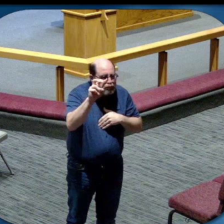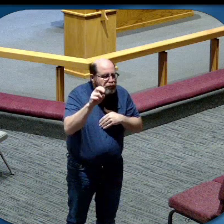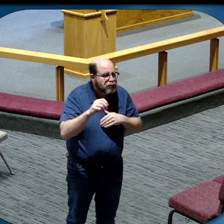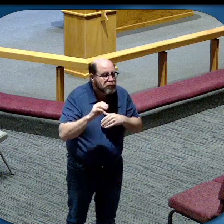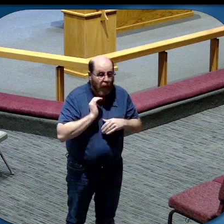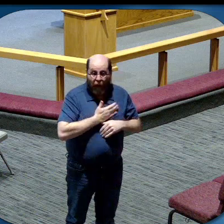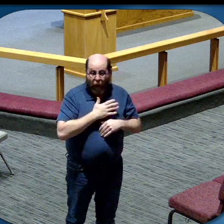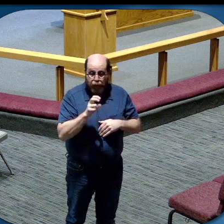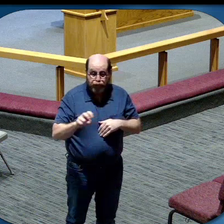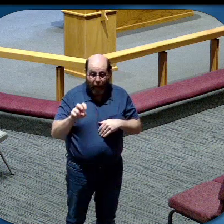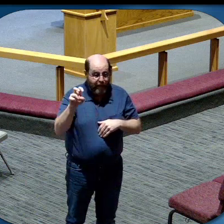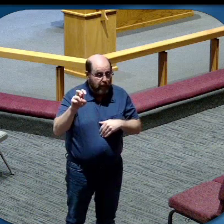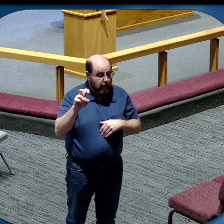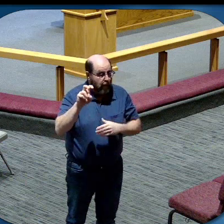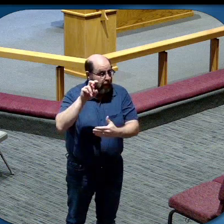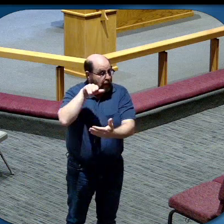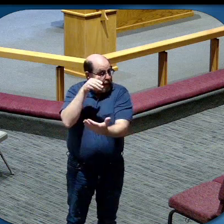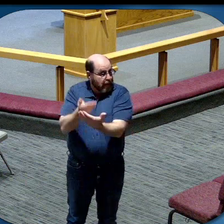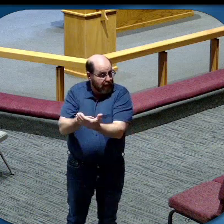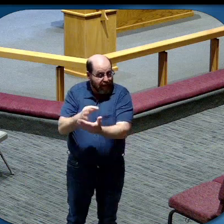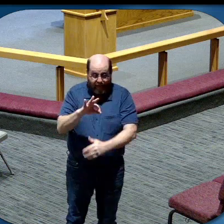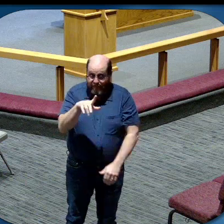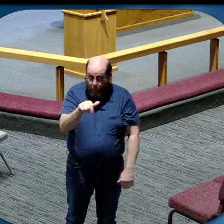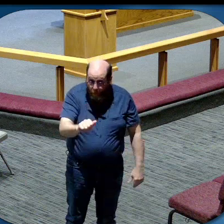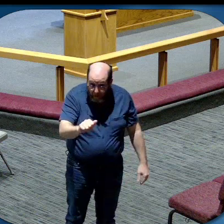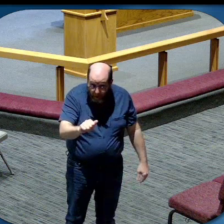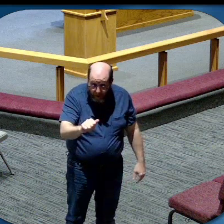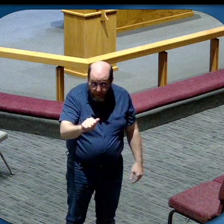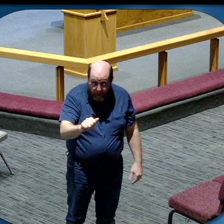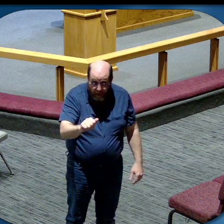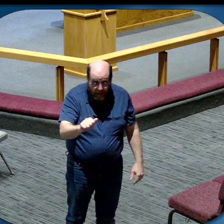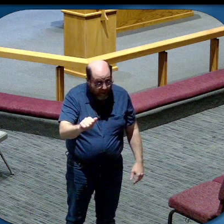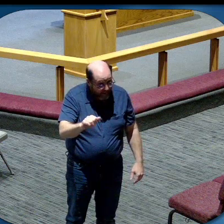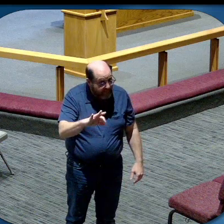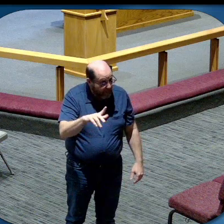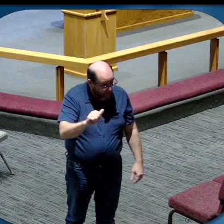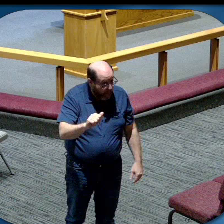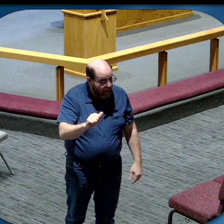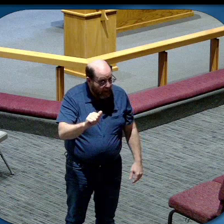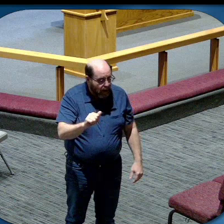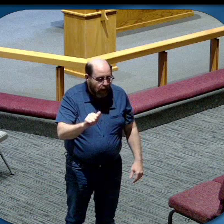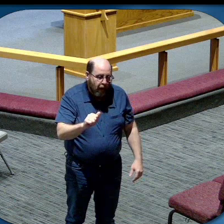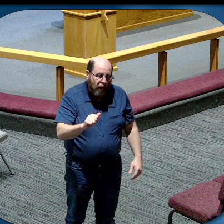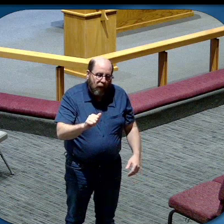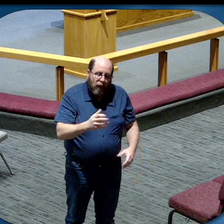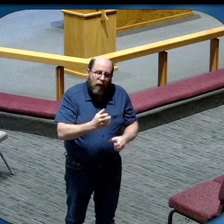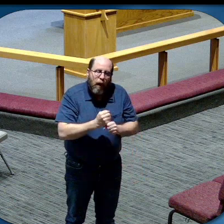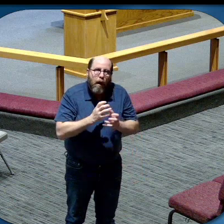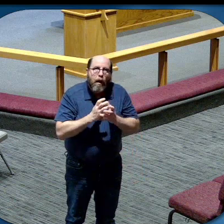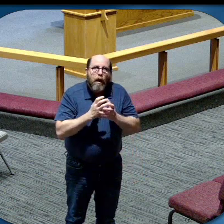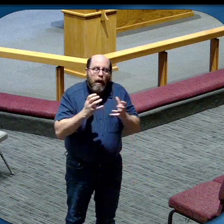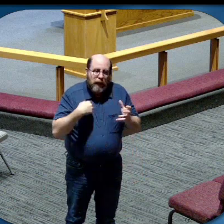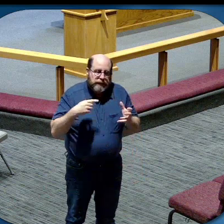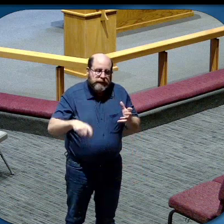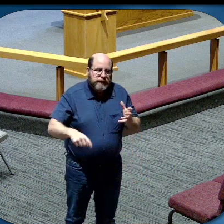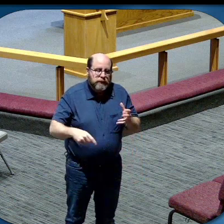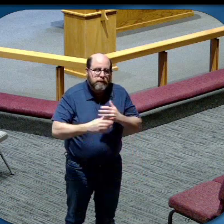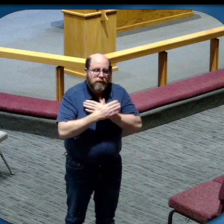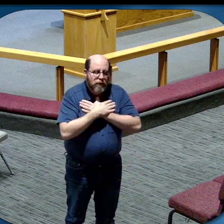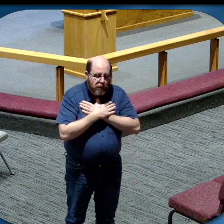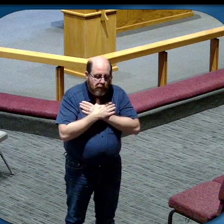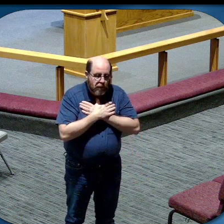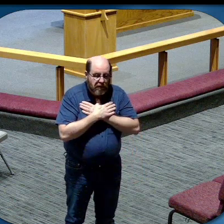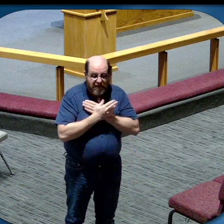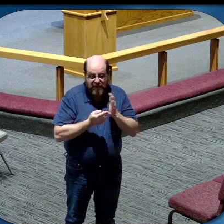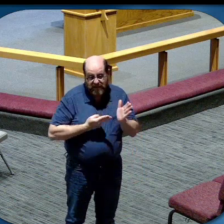Our travels landed us in Florida, where I got some much-needed rest, because I was